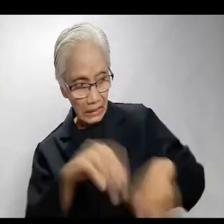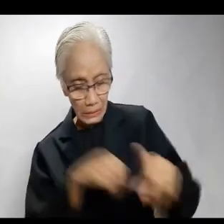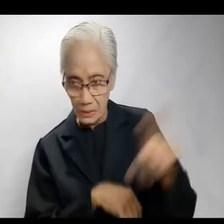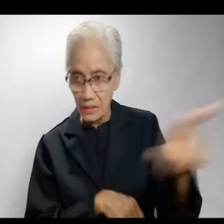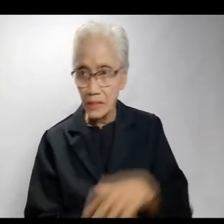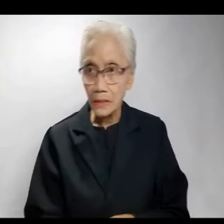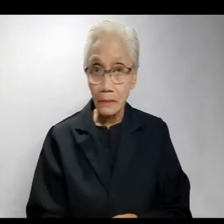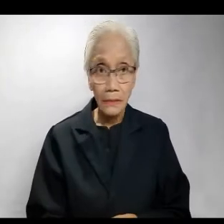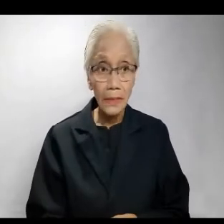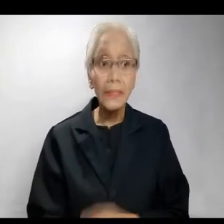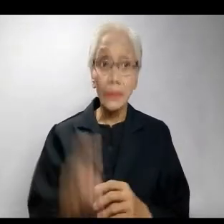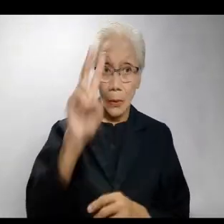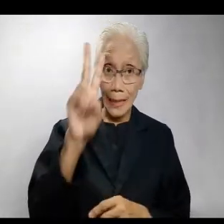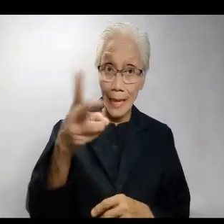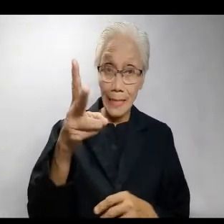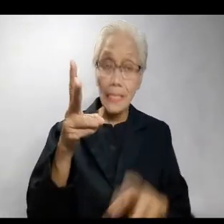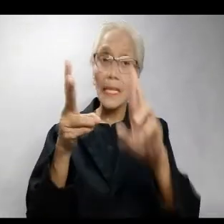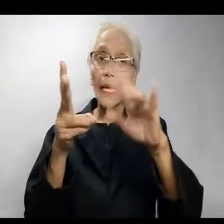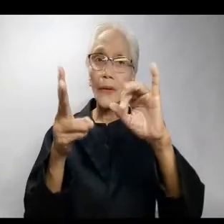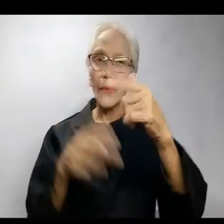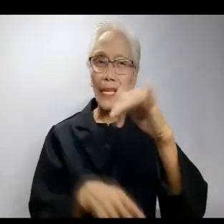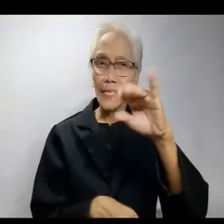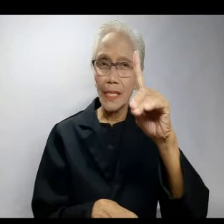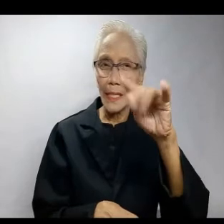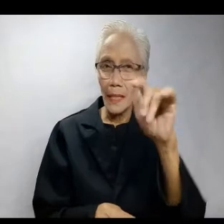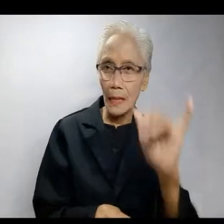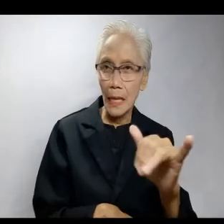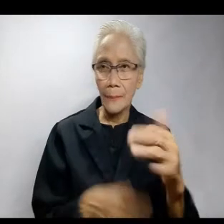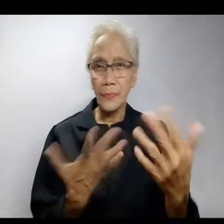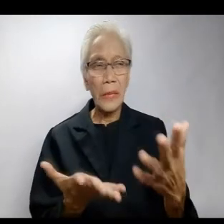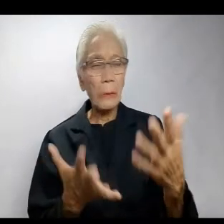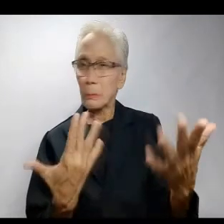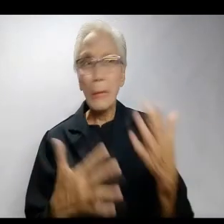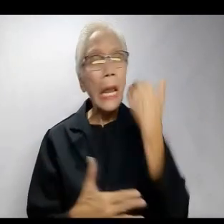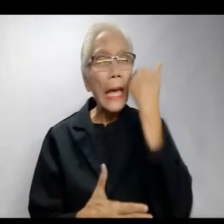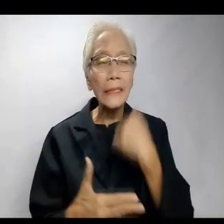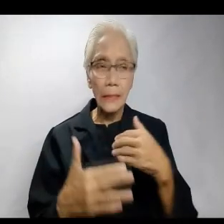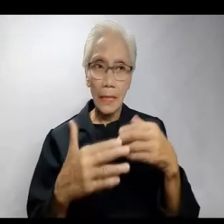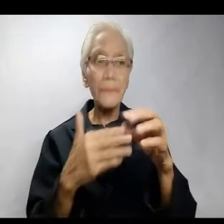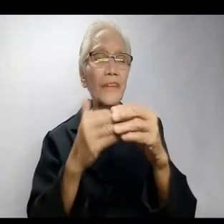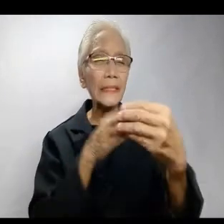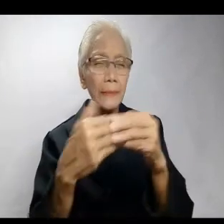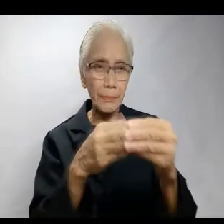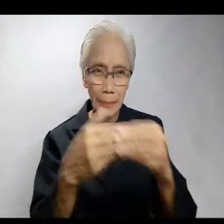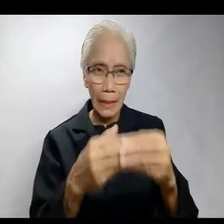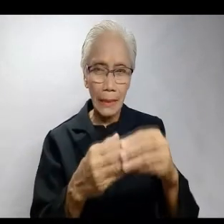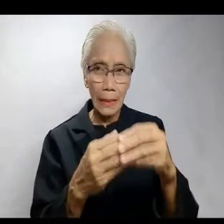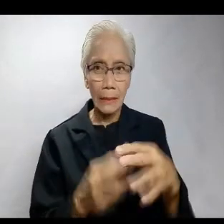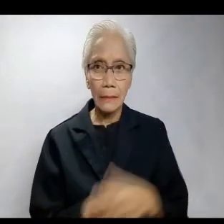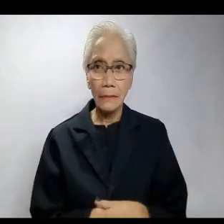man. The second mark is rigidity. A Pharisite is lacking in